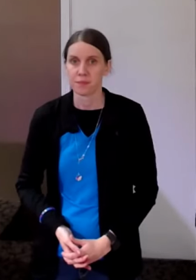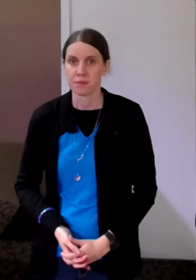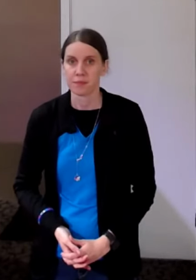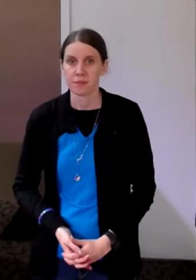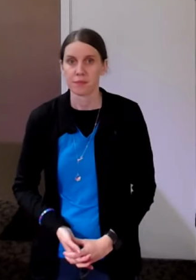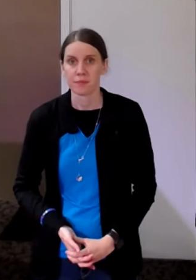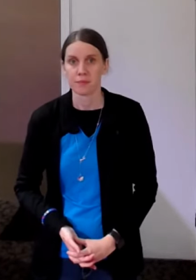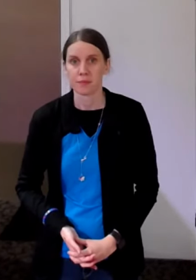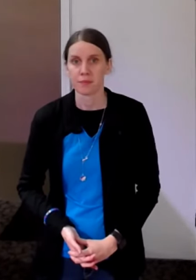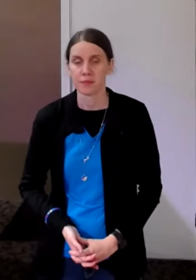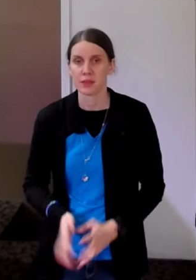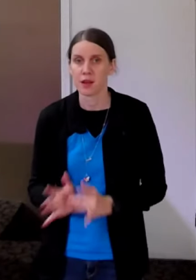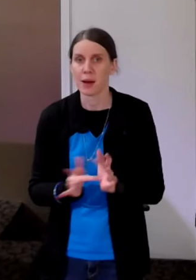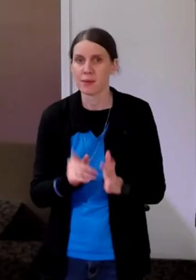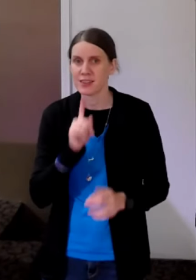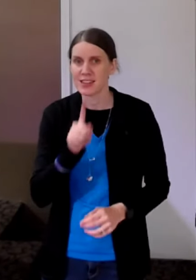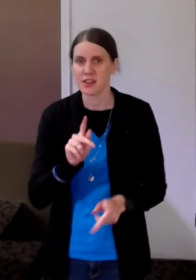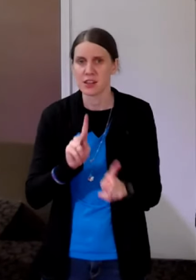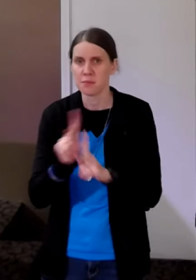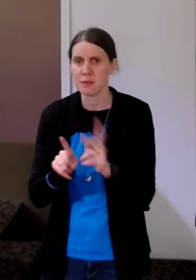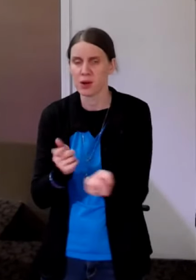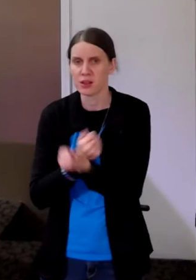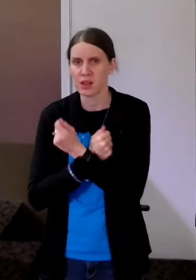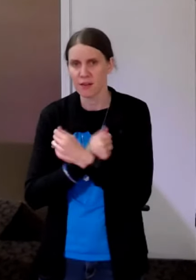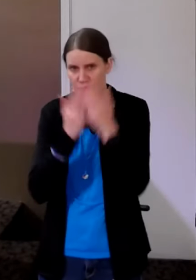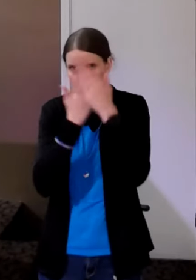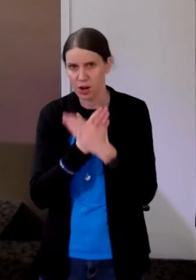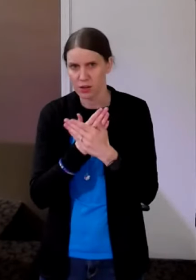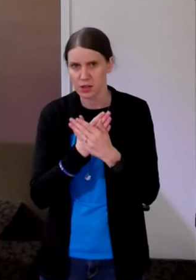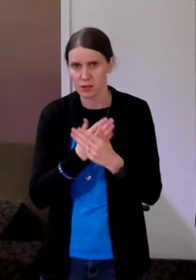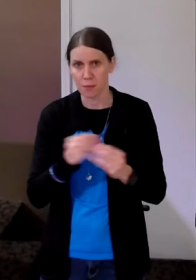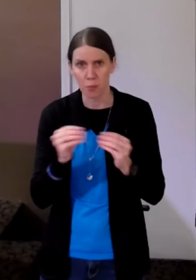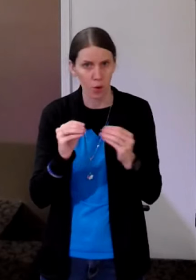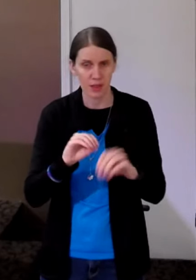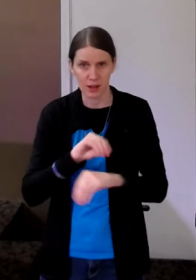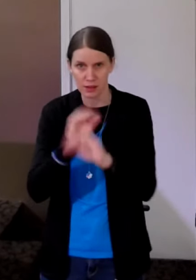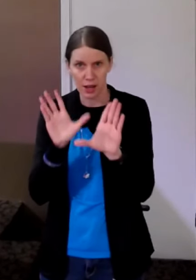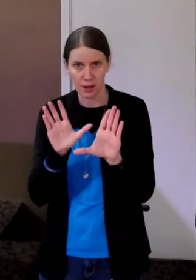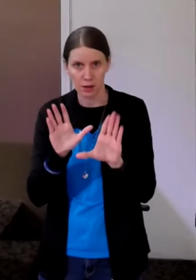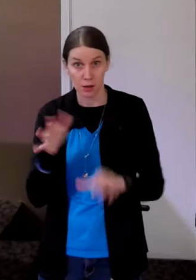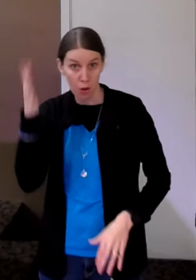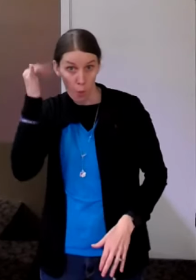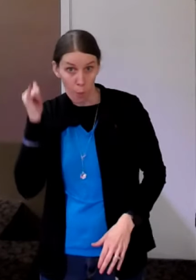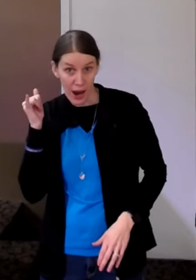It says that they love darkness more than light because their deeds were